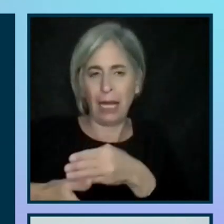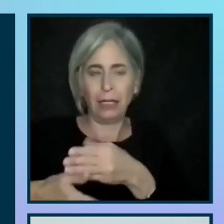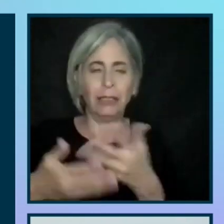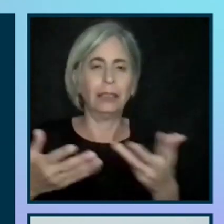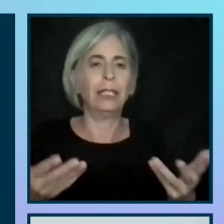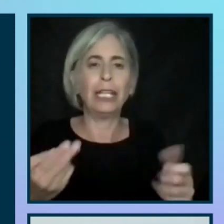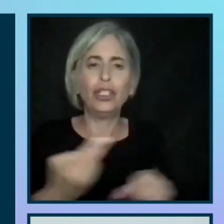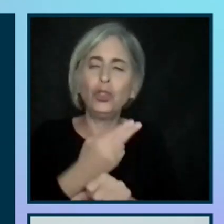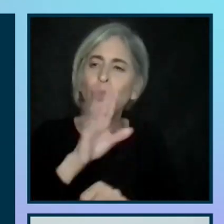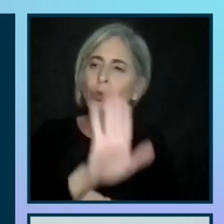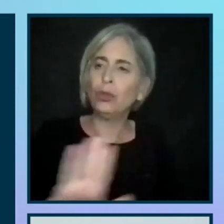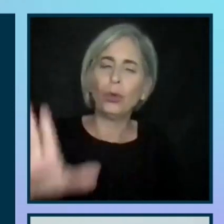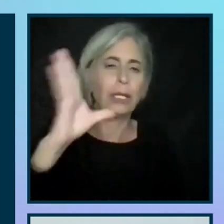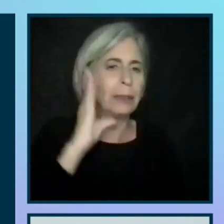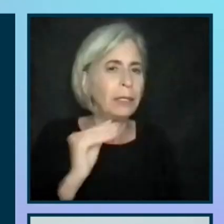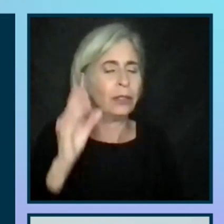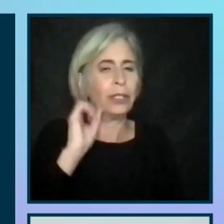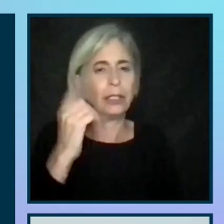experience.